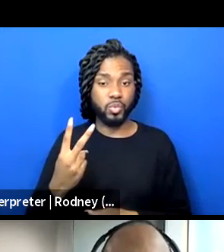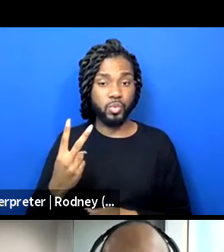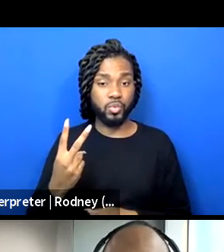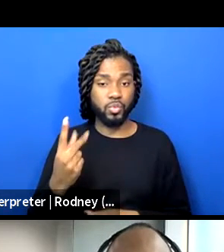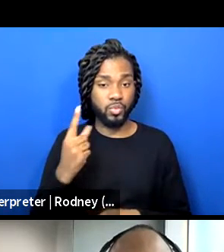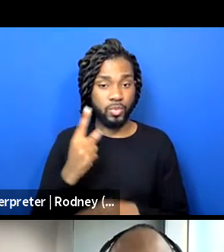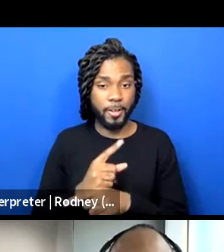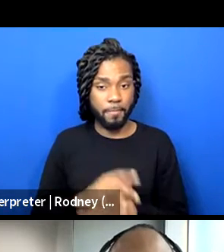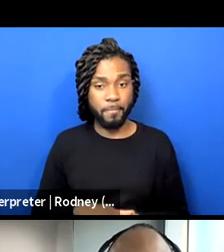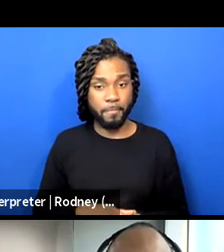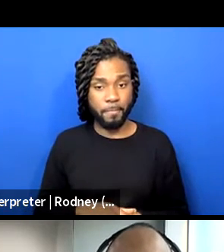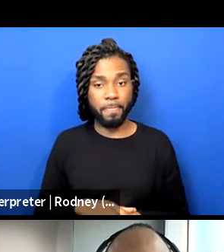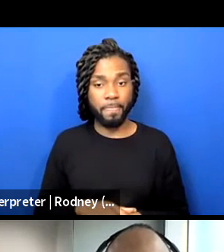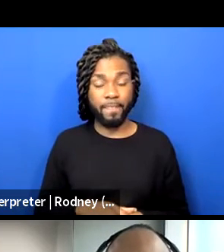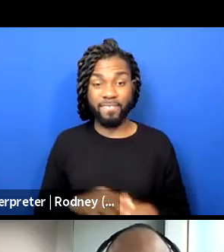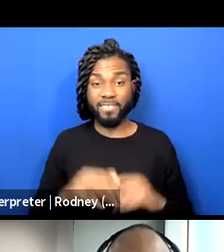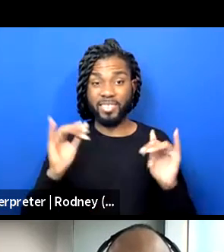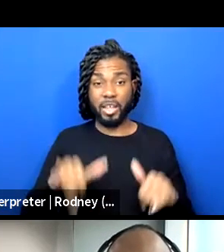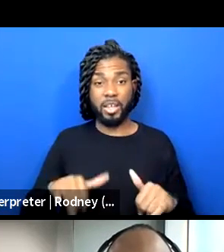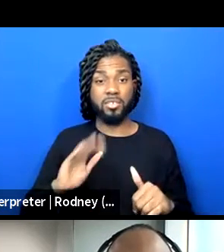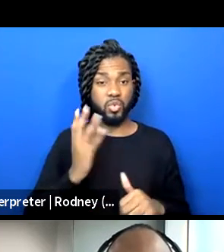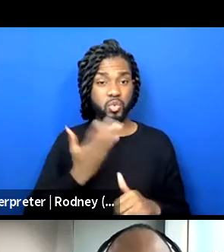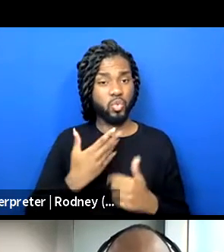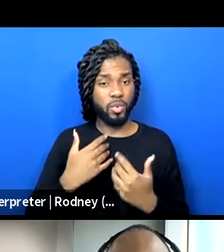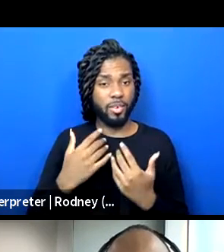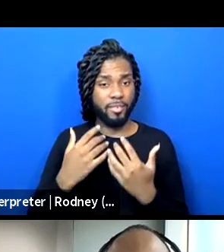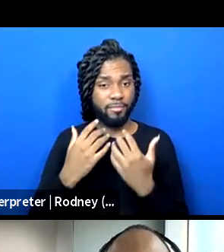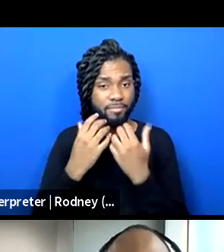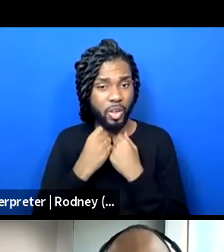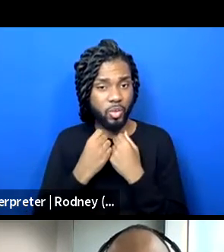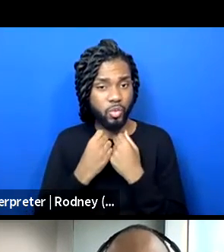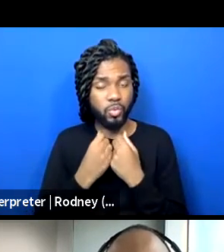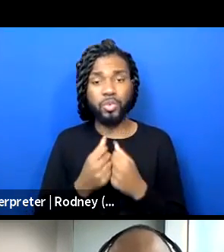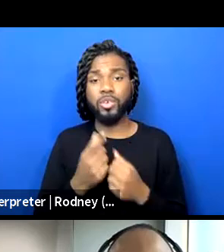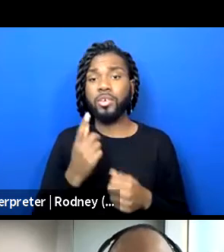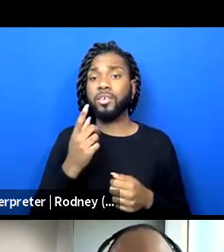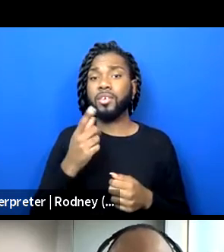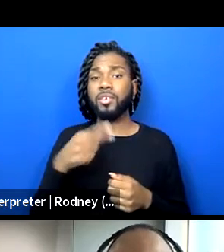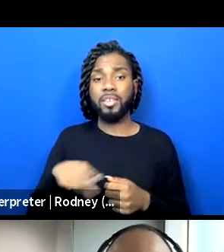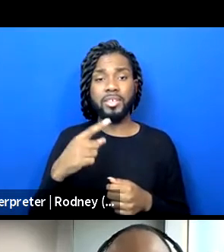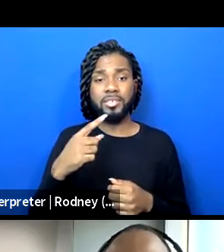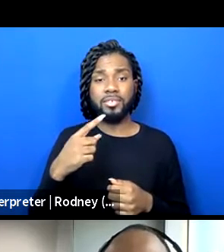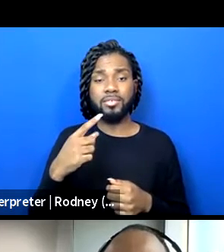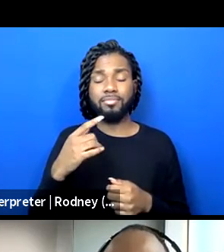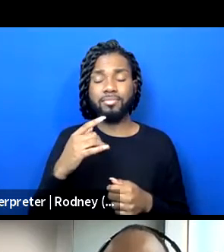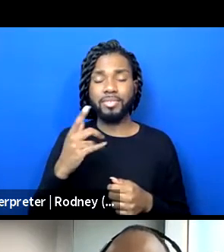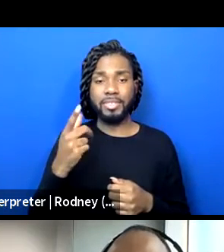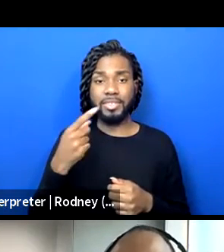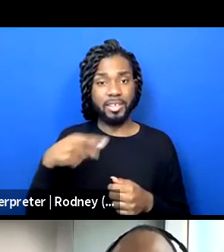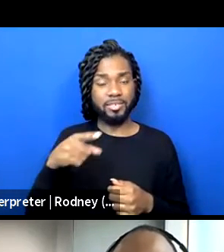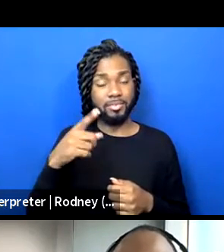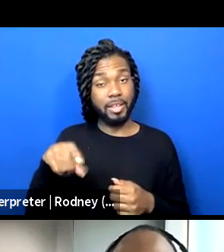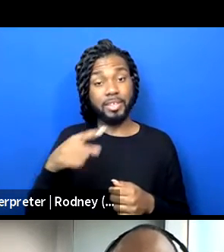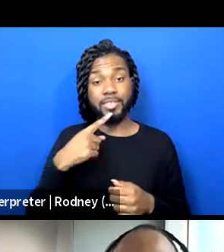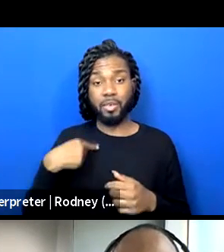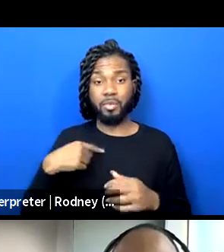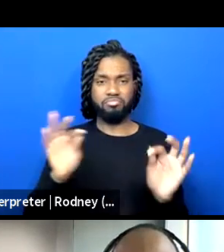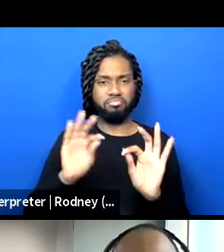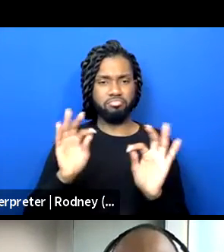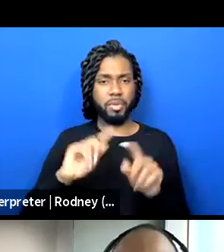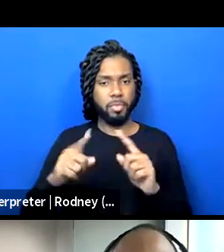right? This is our value. They say that we are non-essential, but we are integrated in this